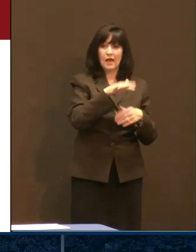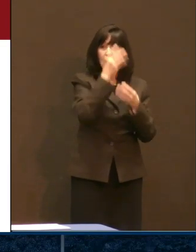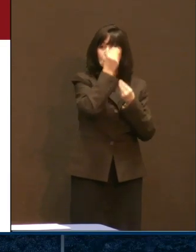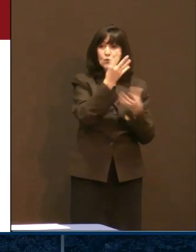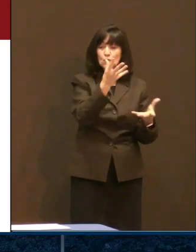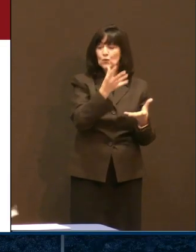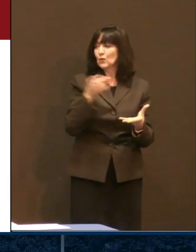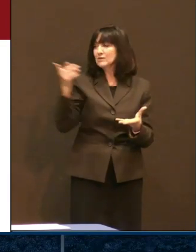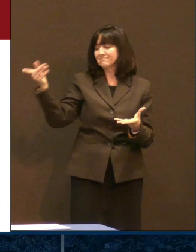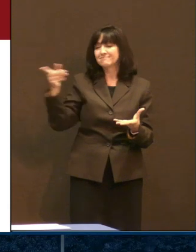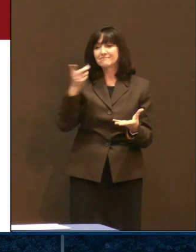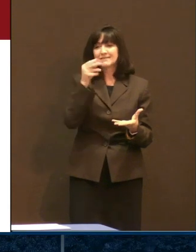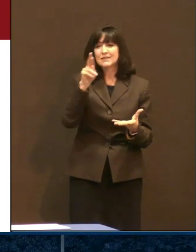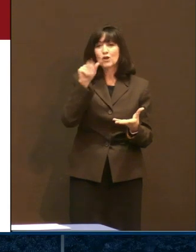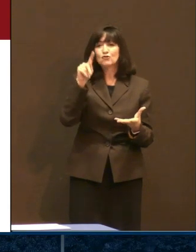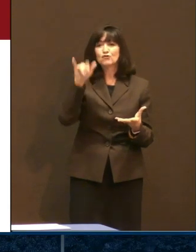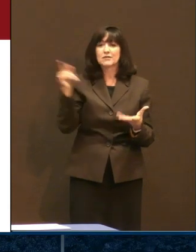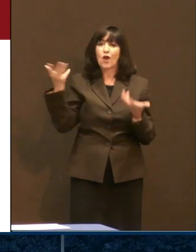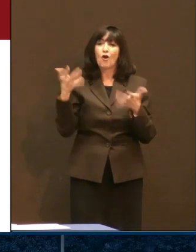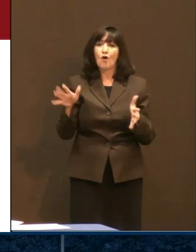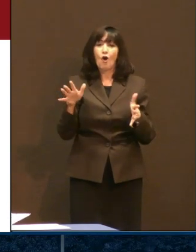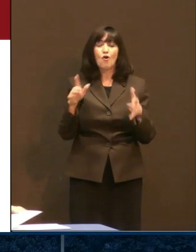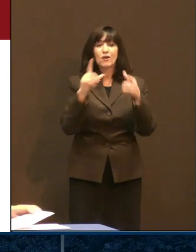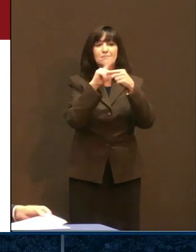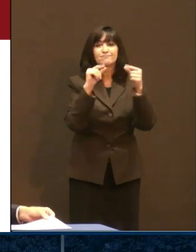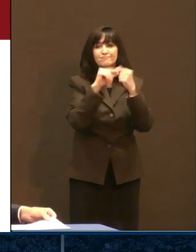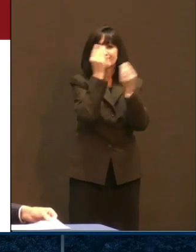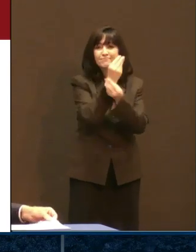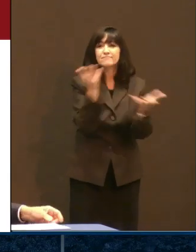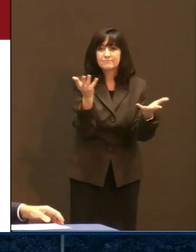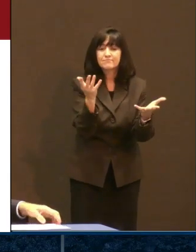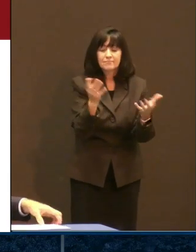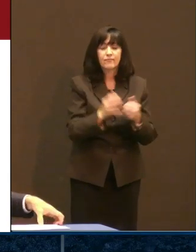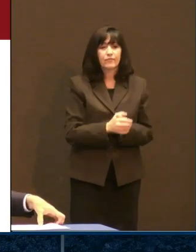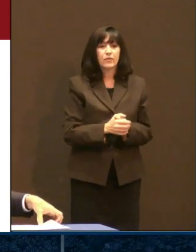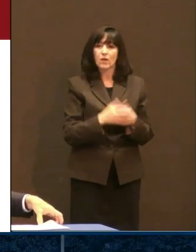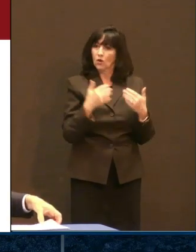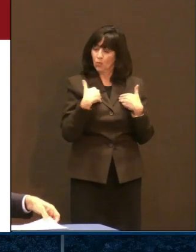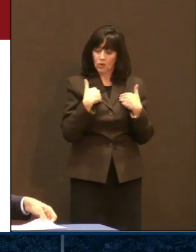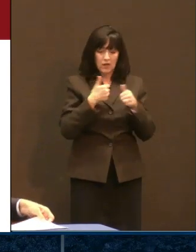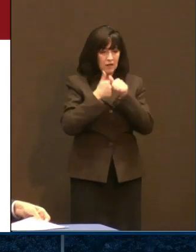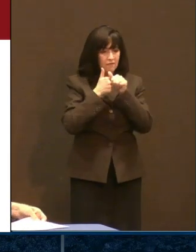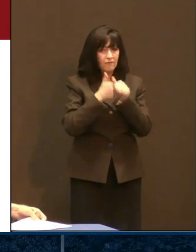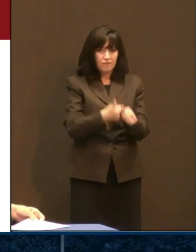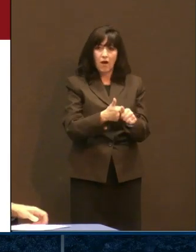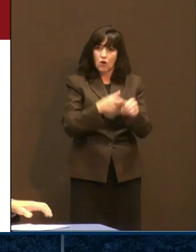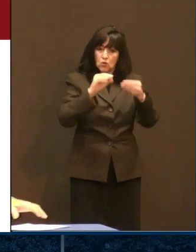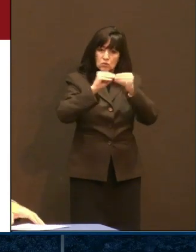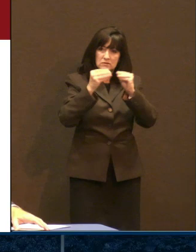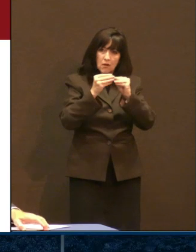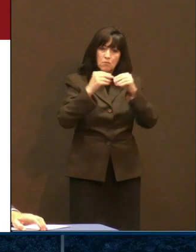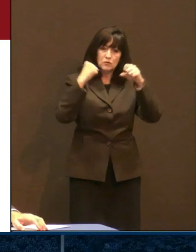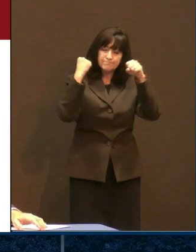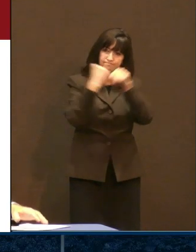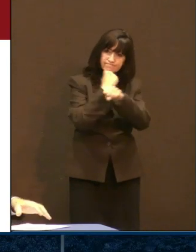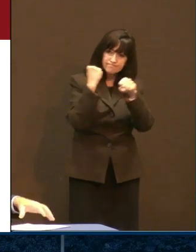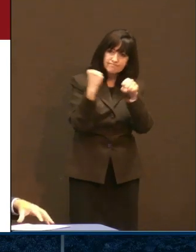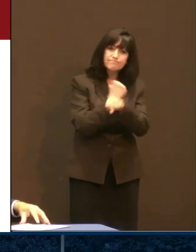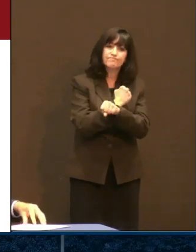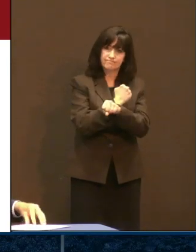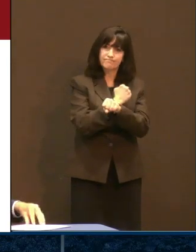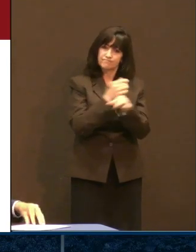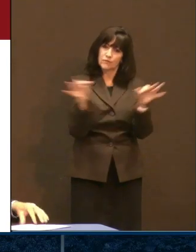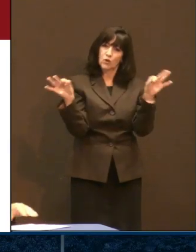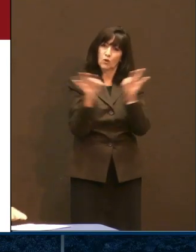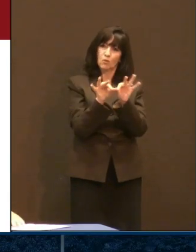Again, data-driven approach to Newcastle County, just like everywhere across the state. The call today